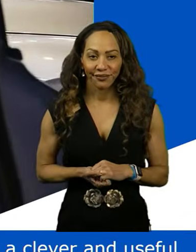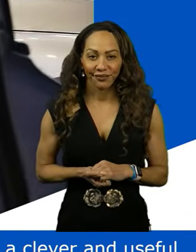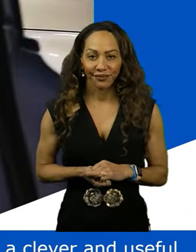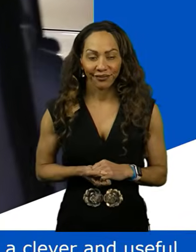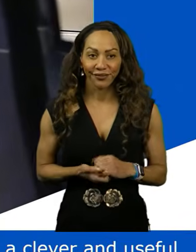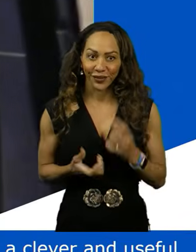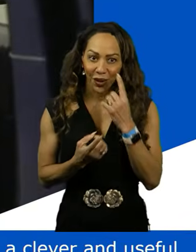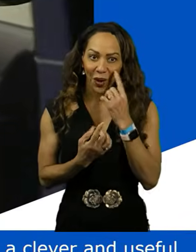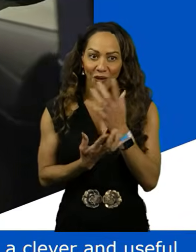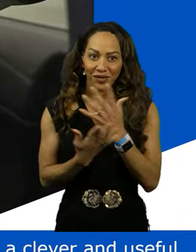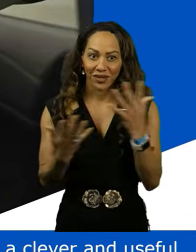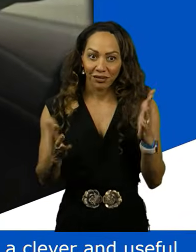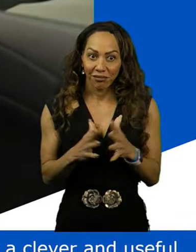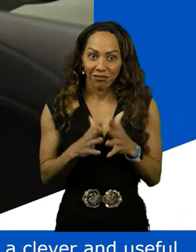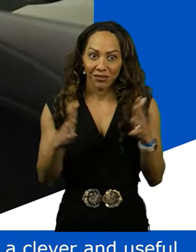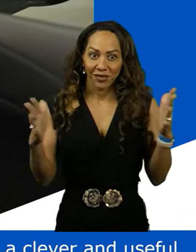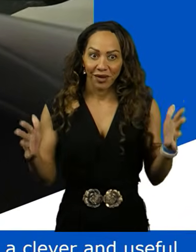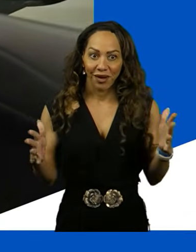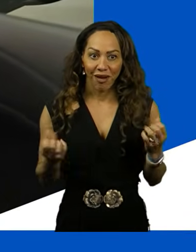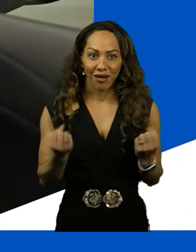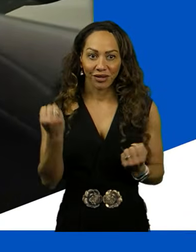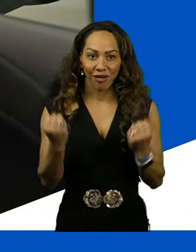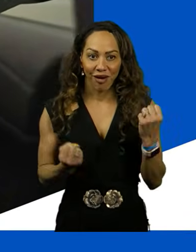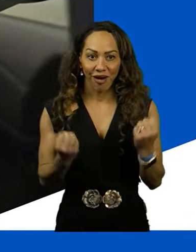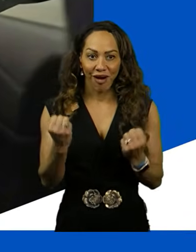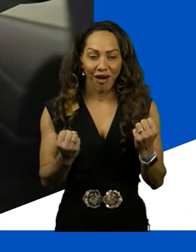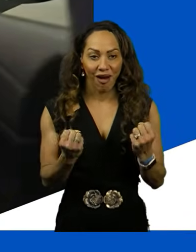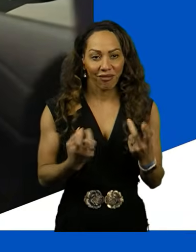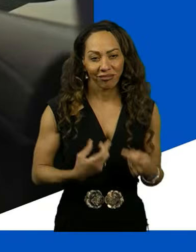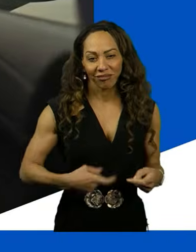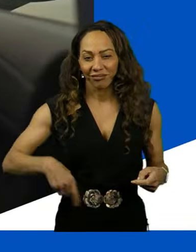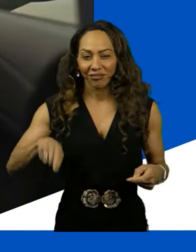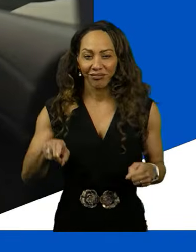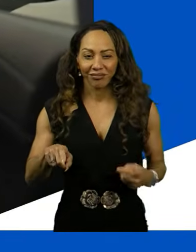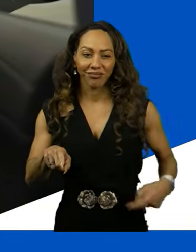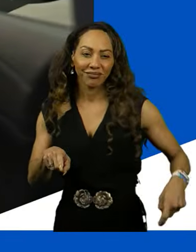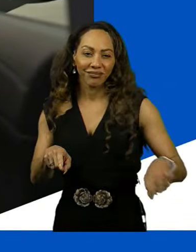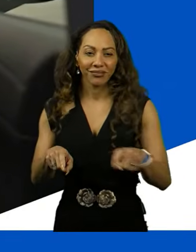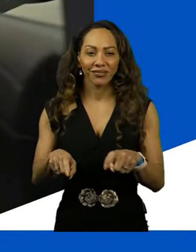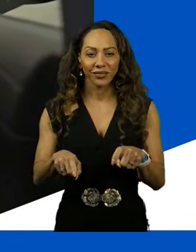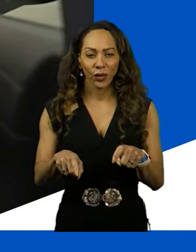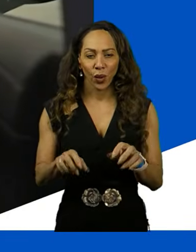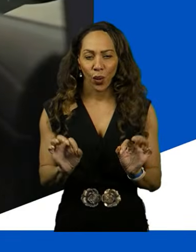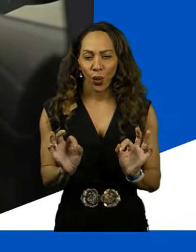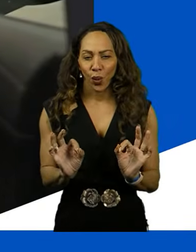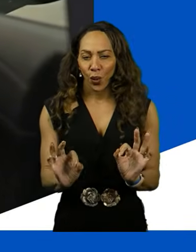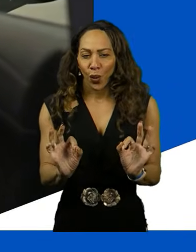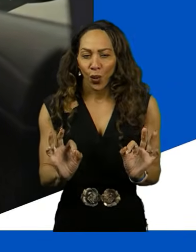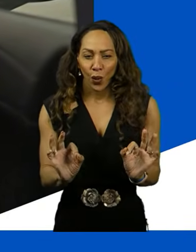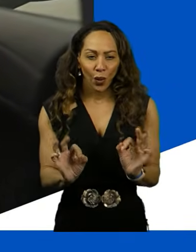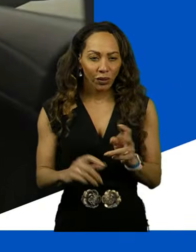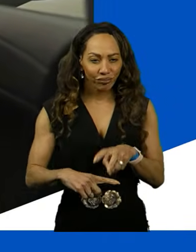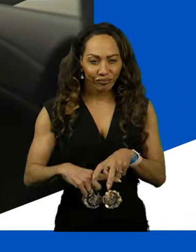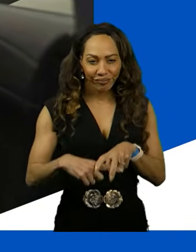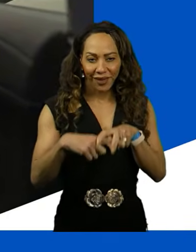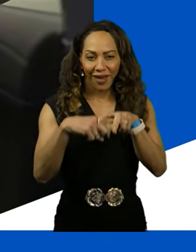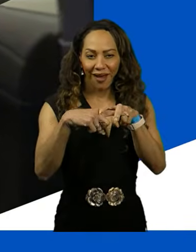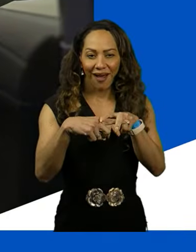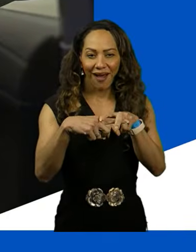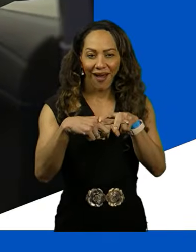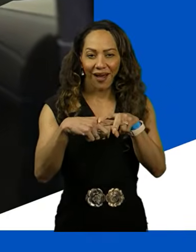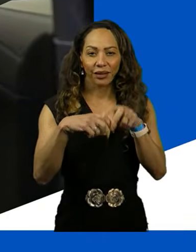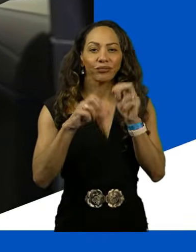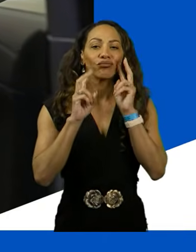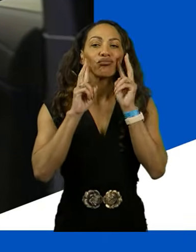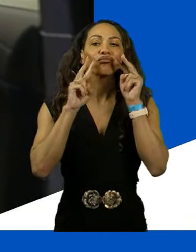Obviously it's a large car, so you step inside and you get this premium driving position. It's nice and high, get a good view over